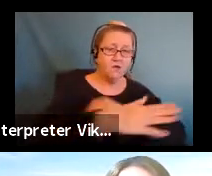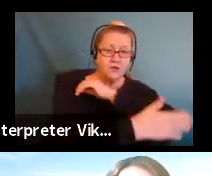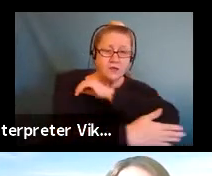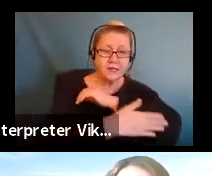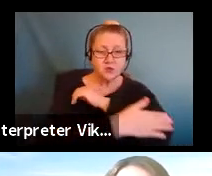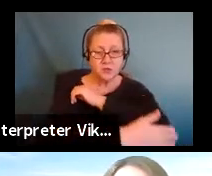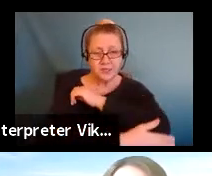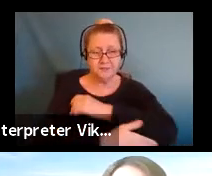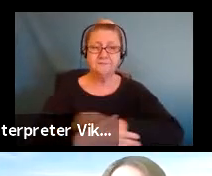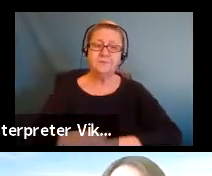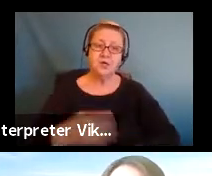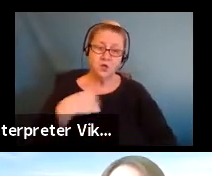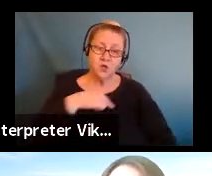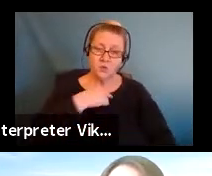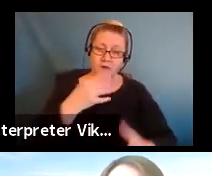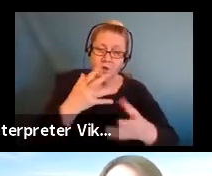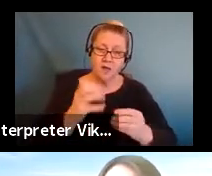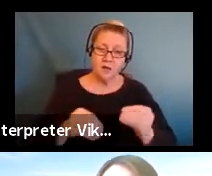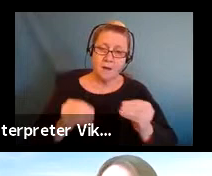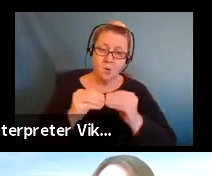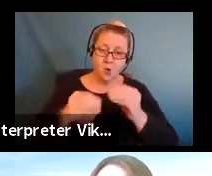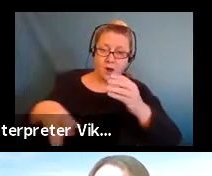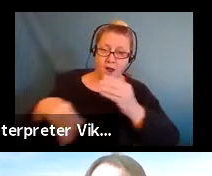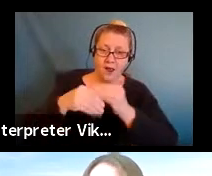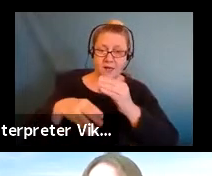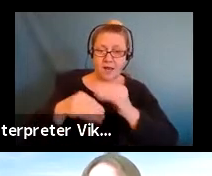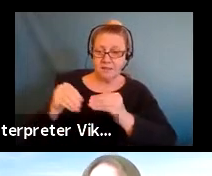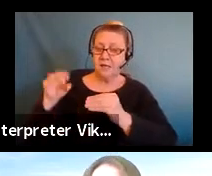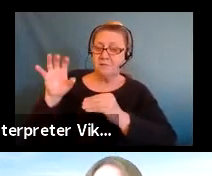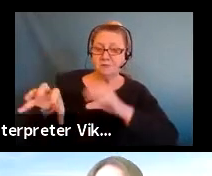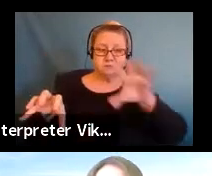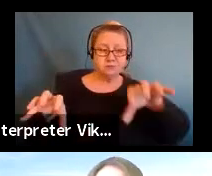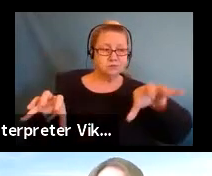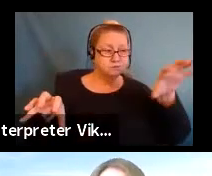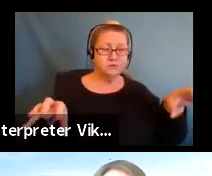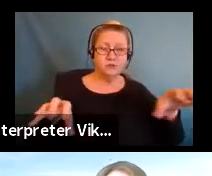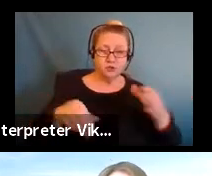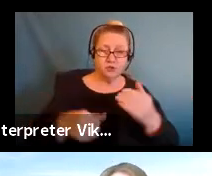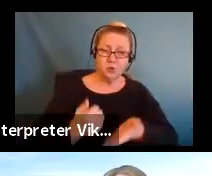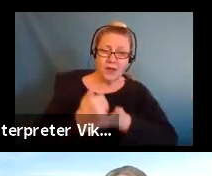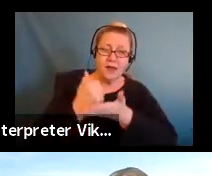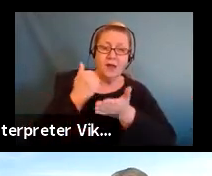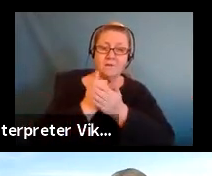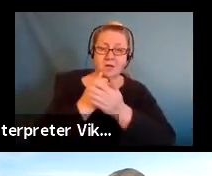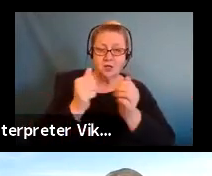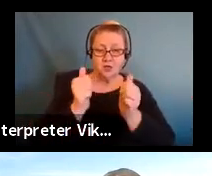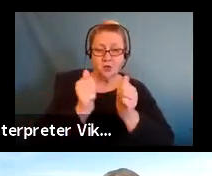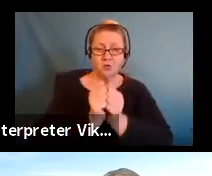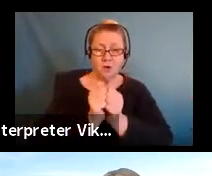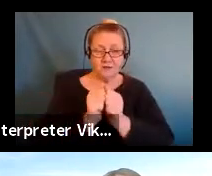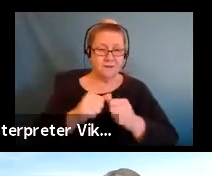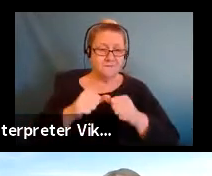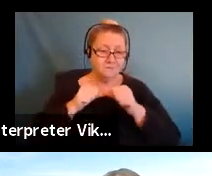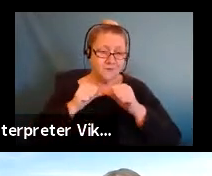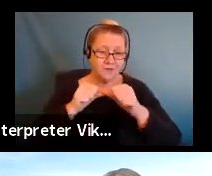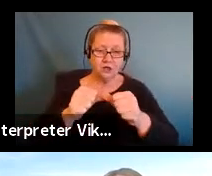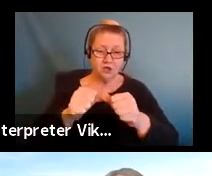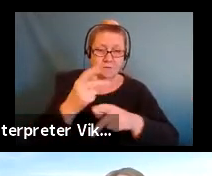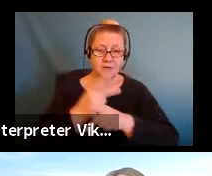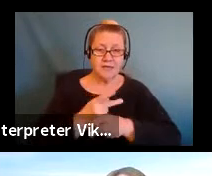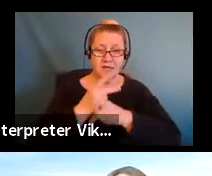care sites, especially to help decompress and offload from some of our residential cares for the elderly and skilled nursing facilities as